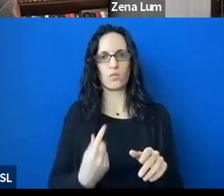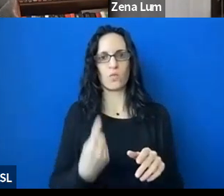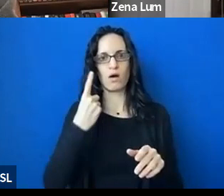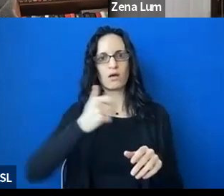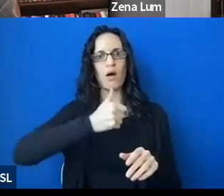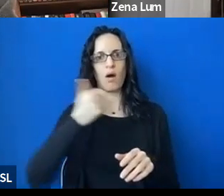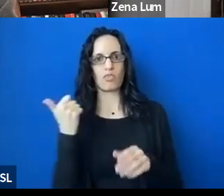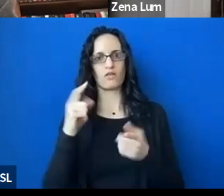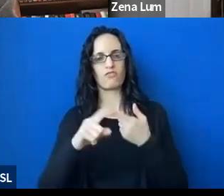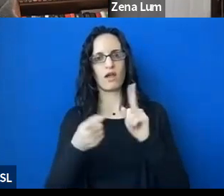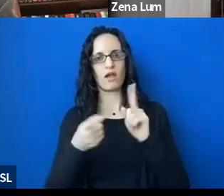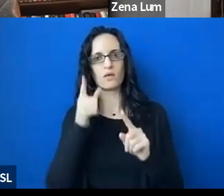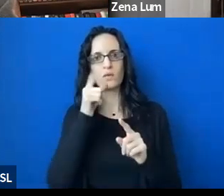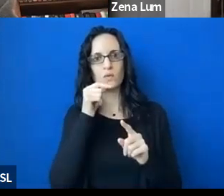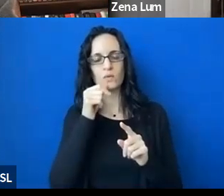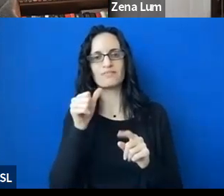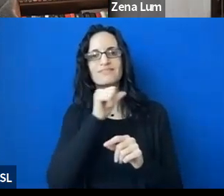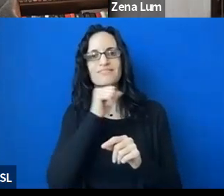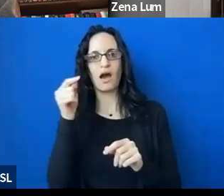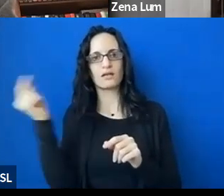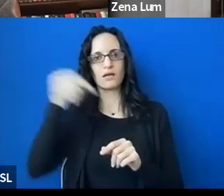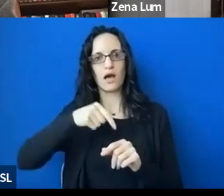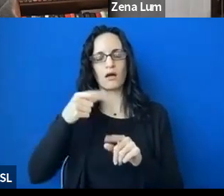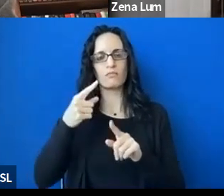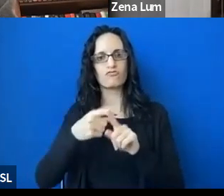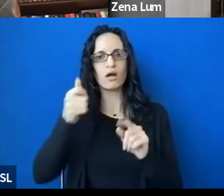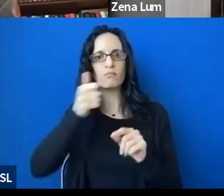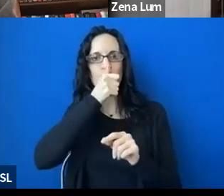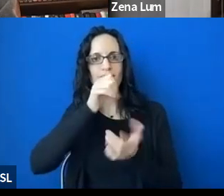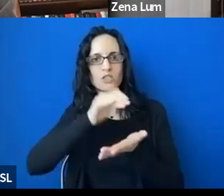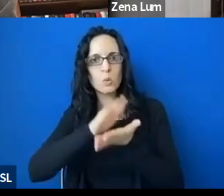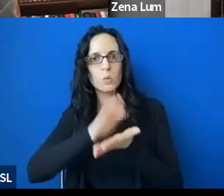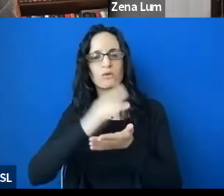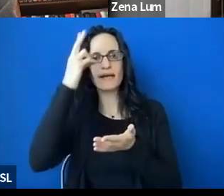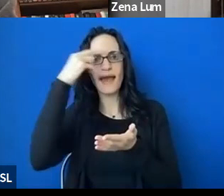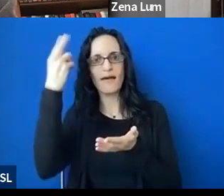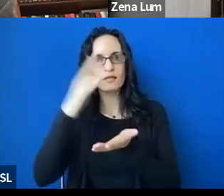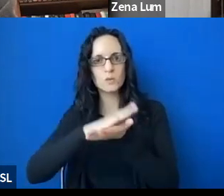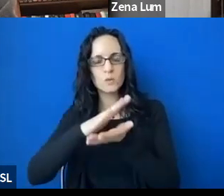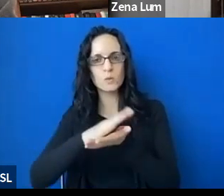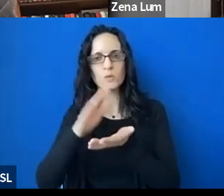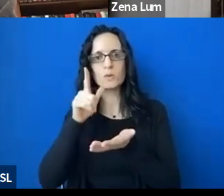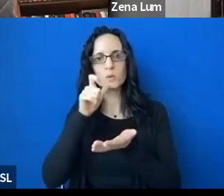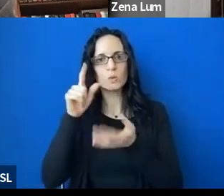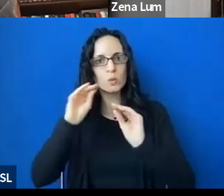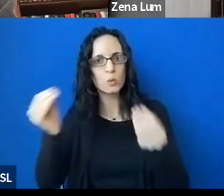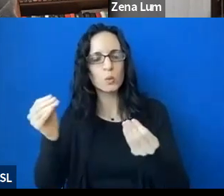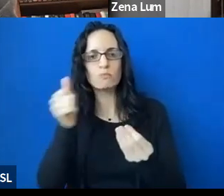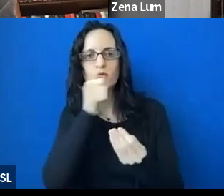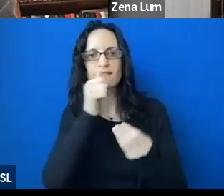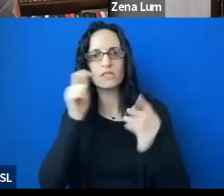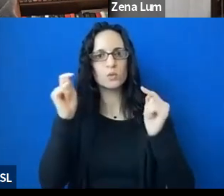who hadn't come from a private school or a Catholic school, who didn't have private tutors,